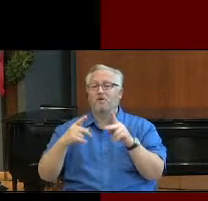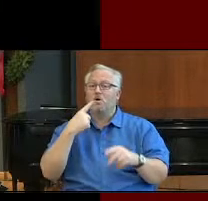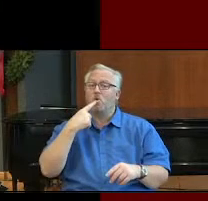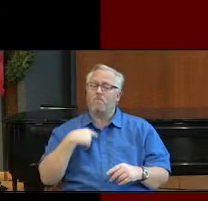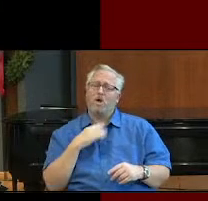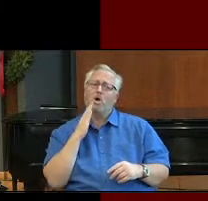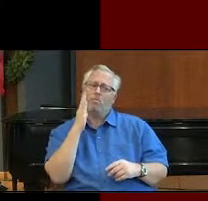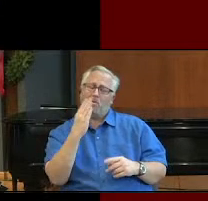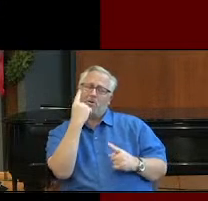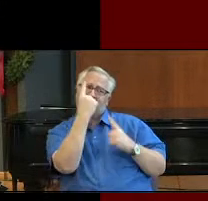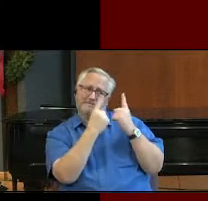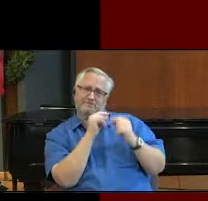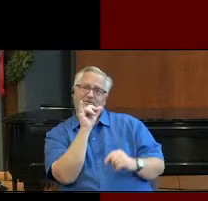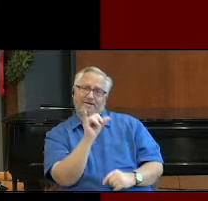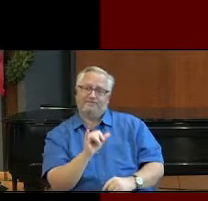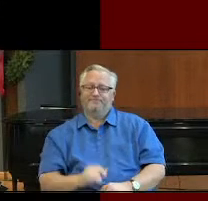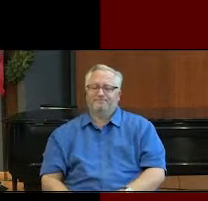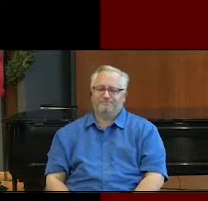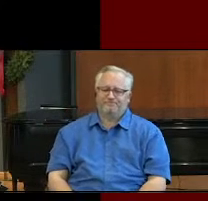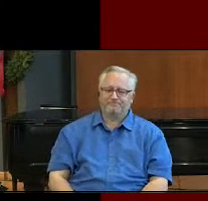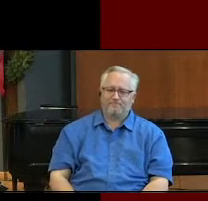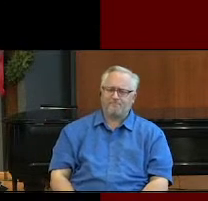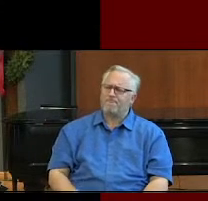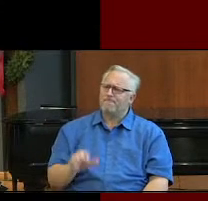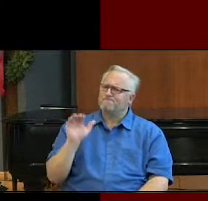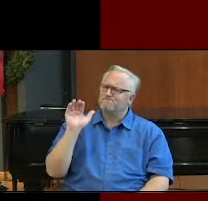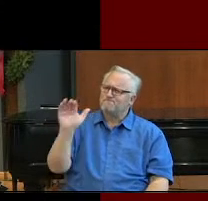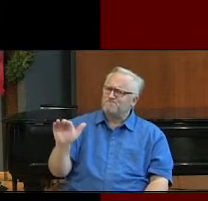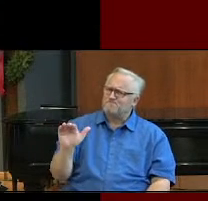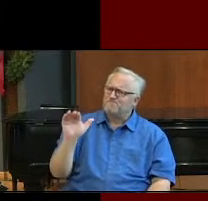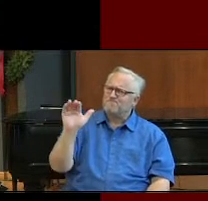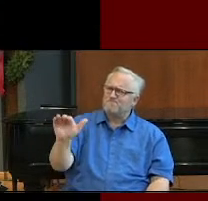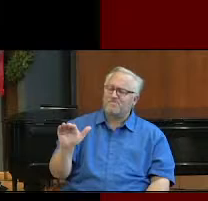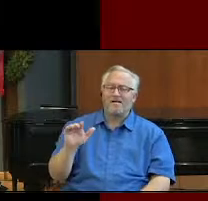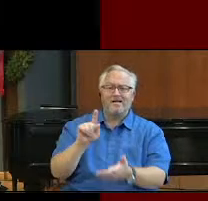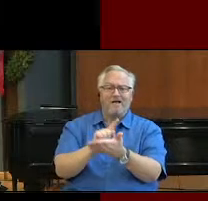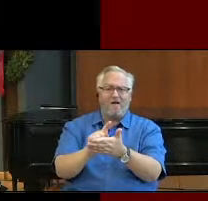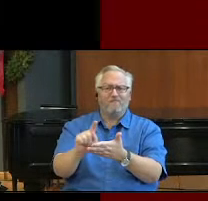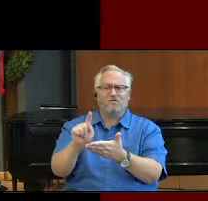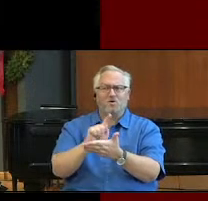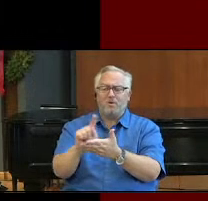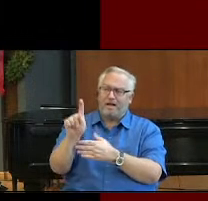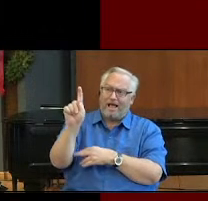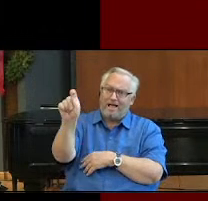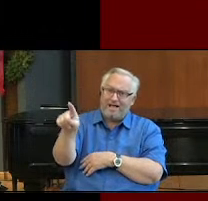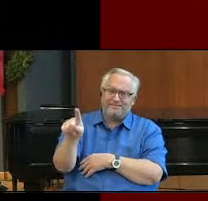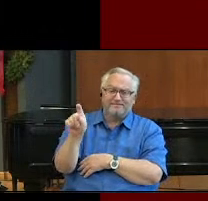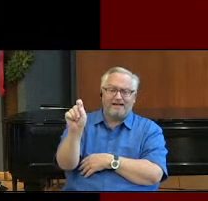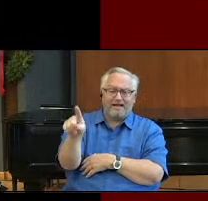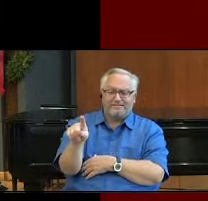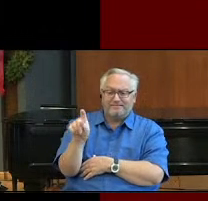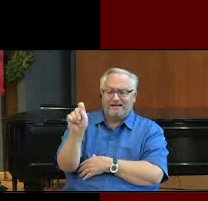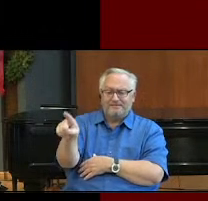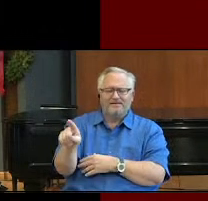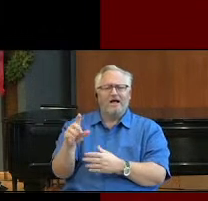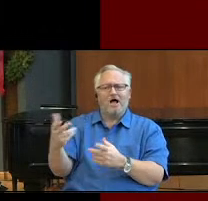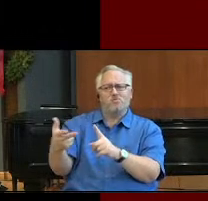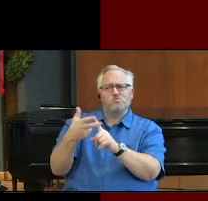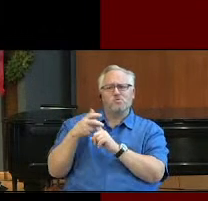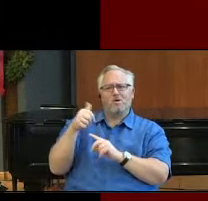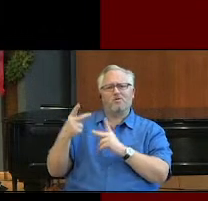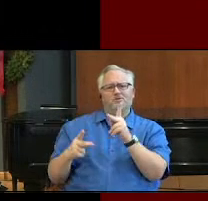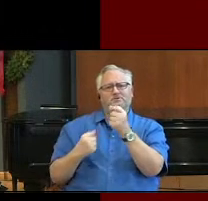we'll take that under advisement. I kept asking the question week after week, and I recruited allies.